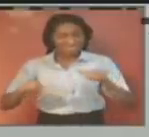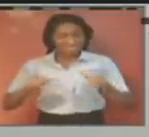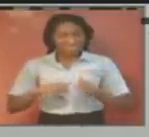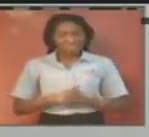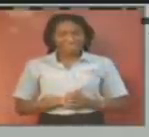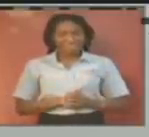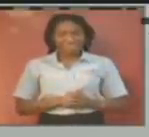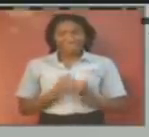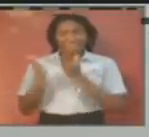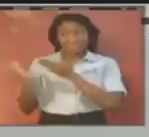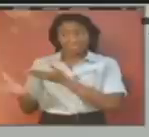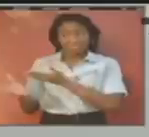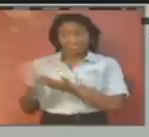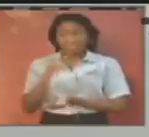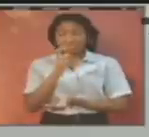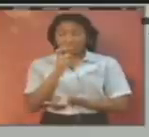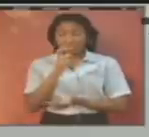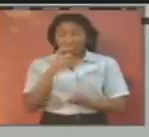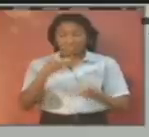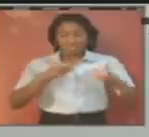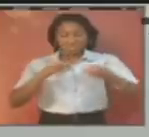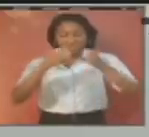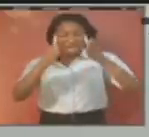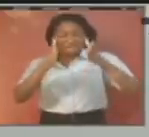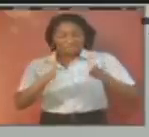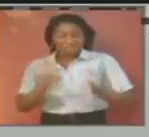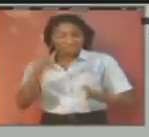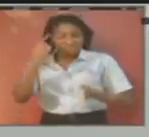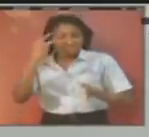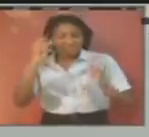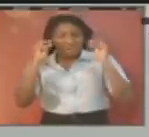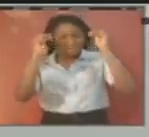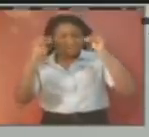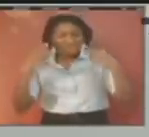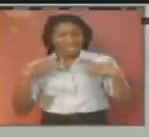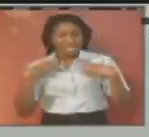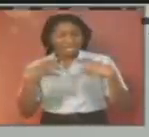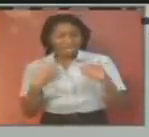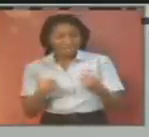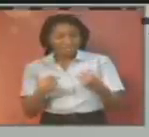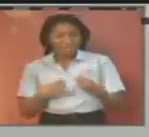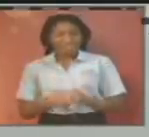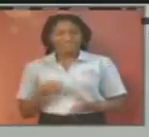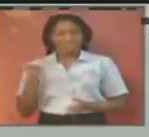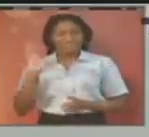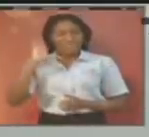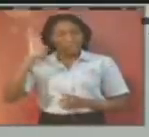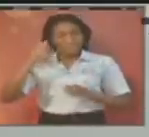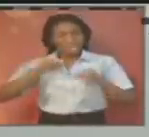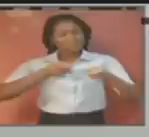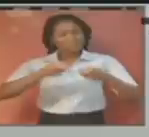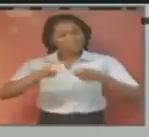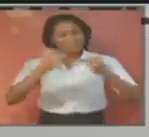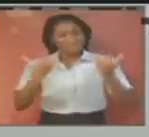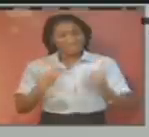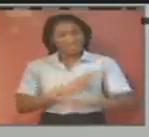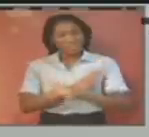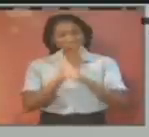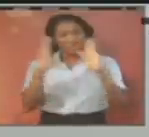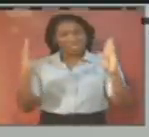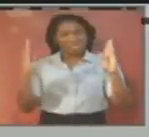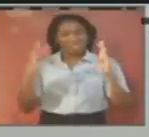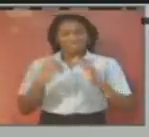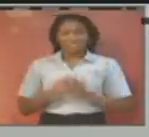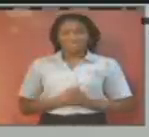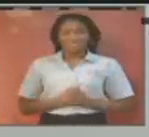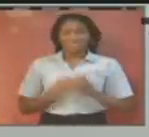Candice Alcantara, Manager Corporate Communication for the Ministry of Health, and I will moderate proceedings this morning. We go to